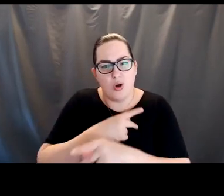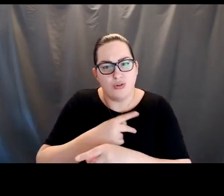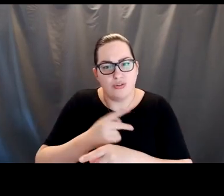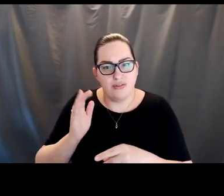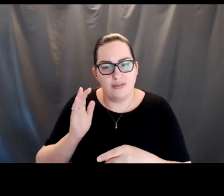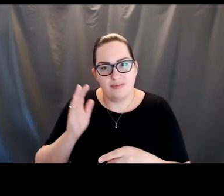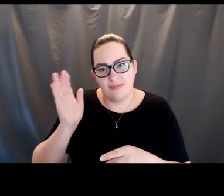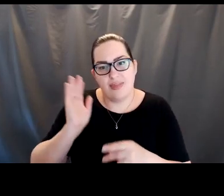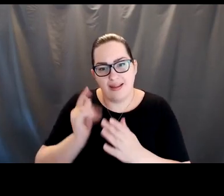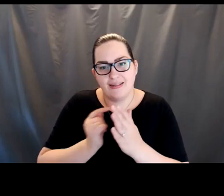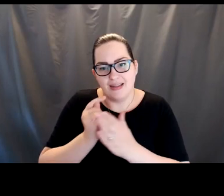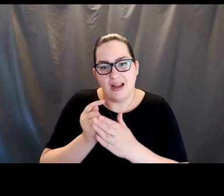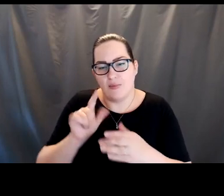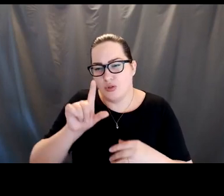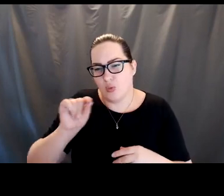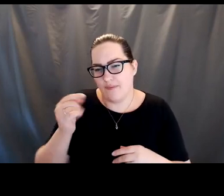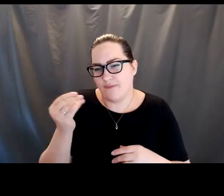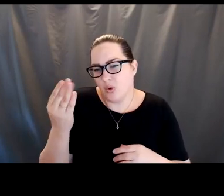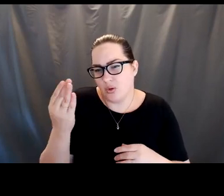2014, 15, right?